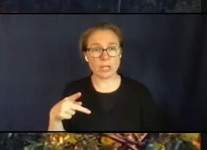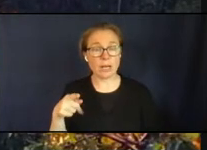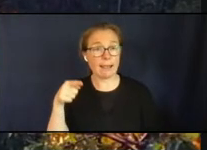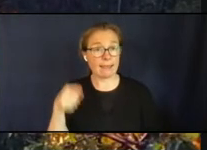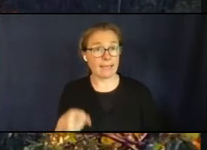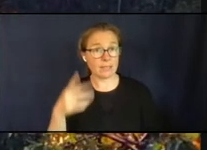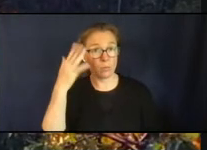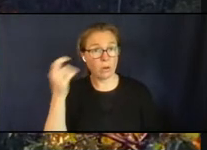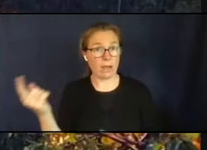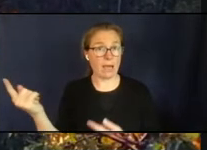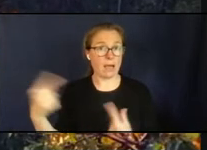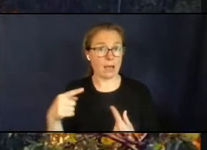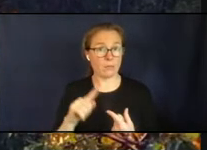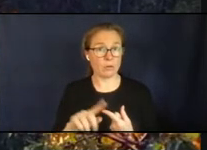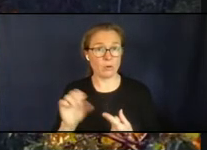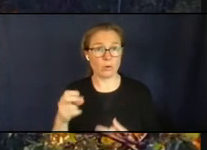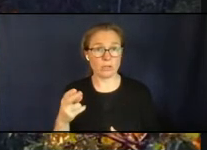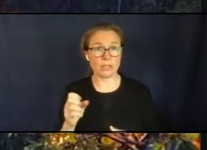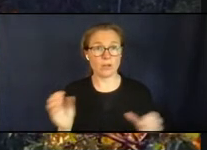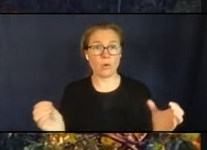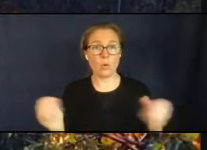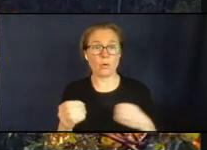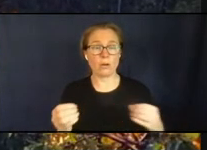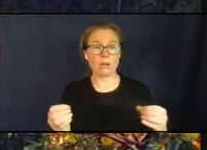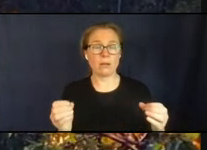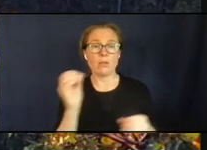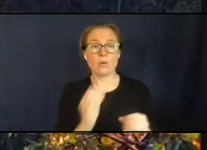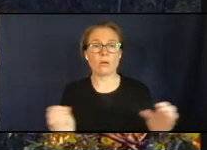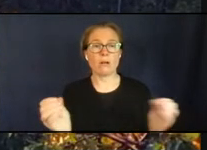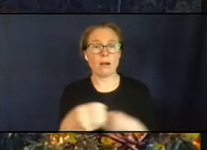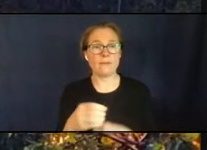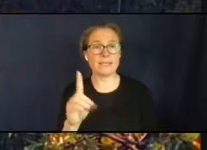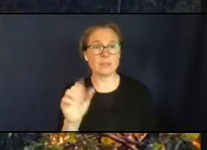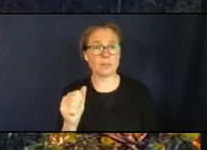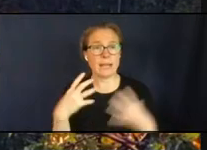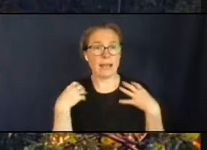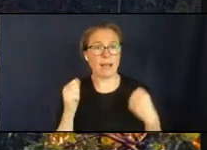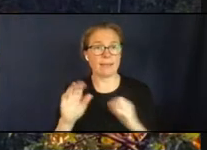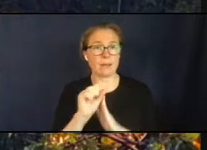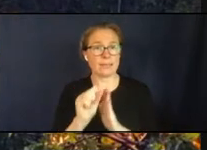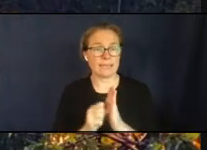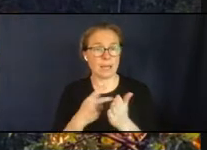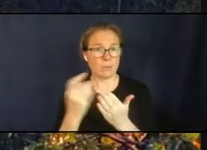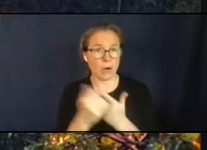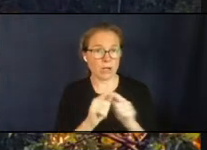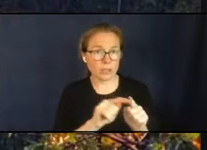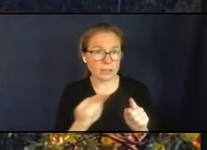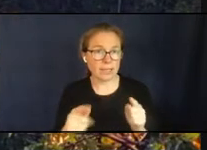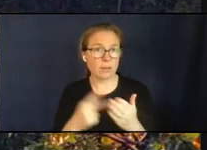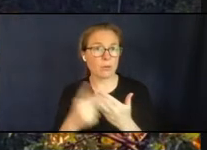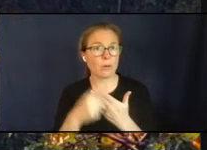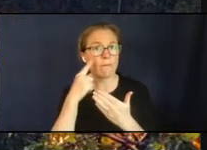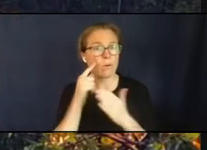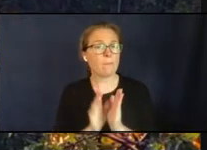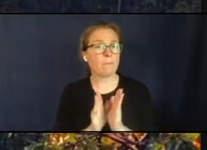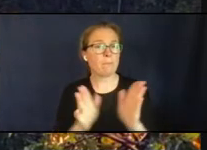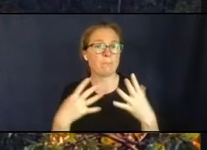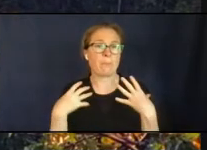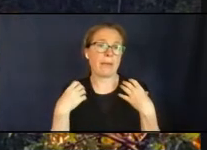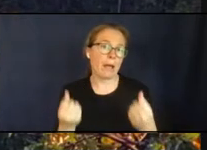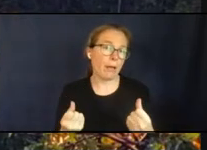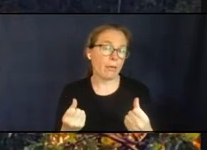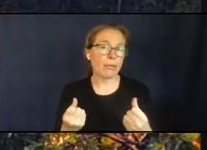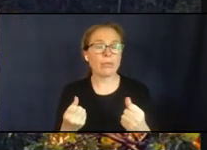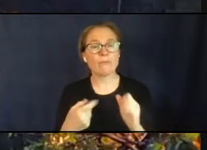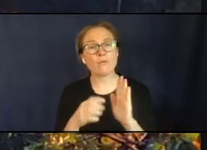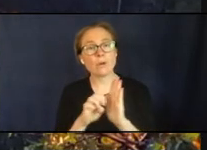the Oregon Office on Disability and Health. There are state projects and programs for public health and things like access and